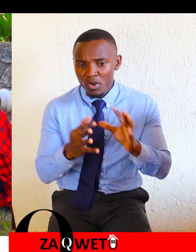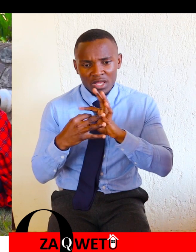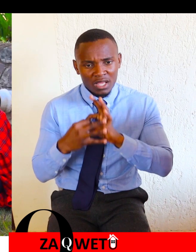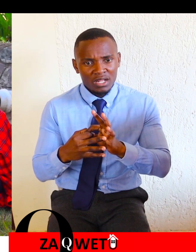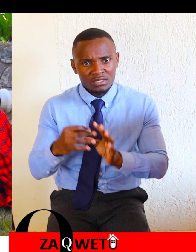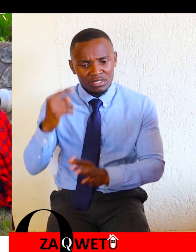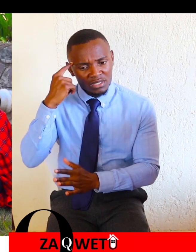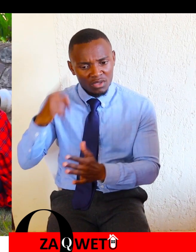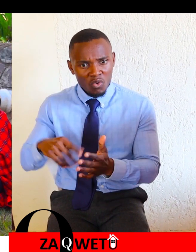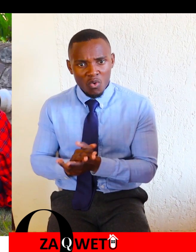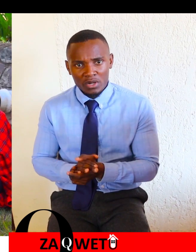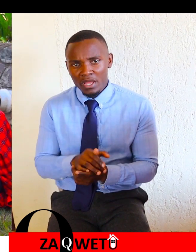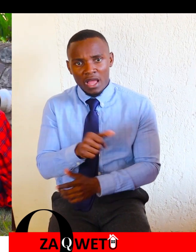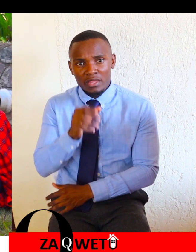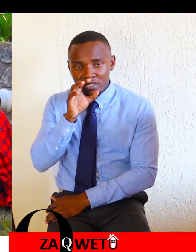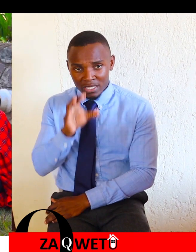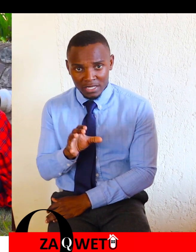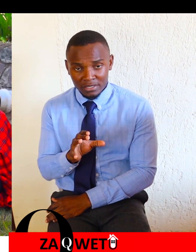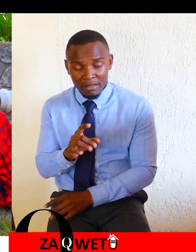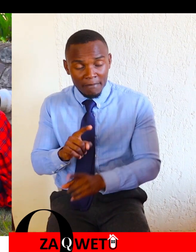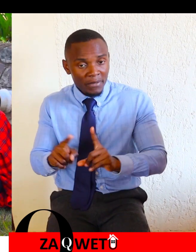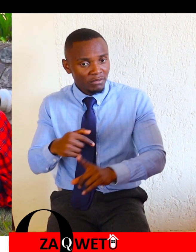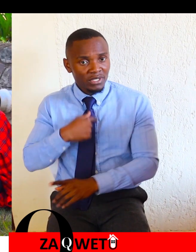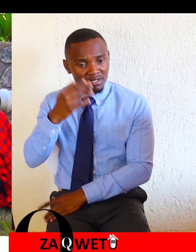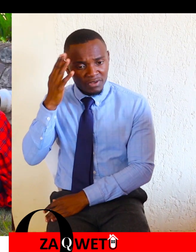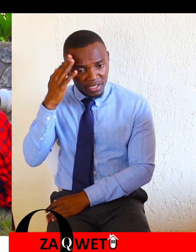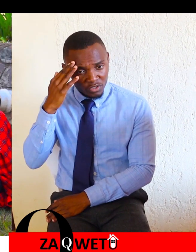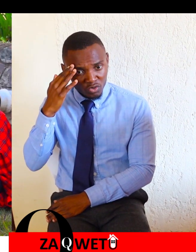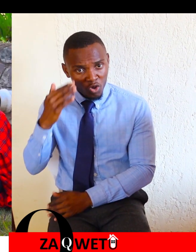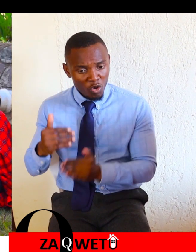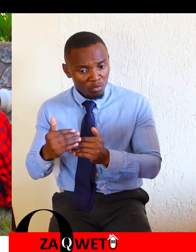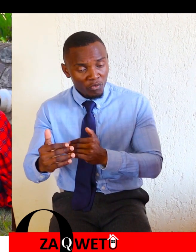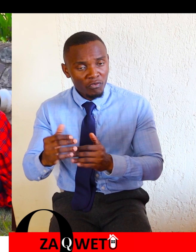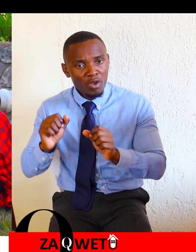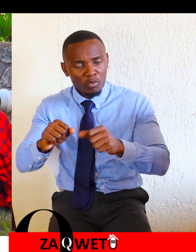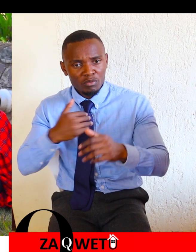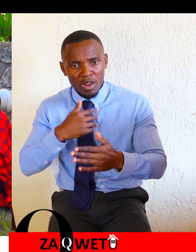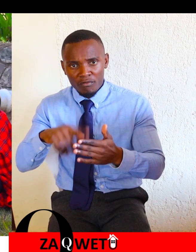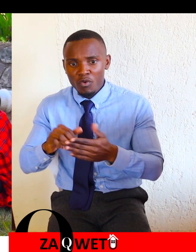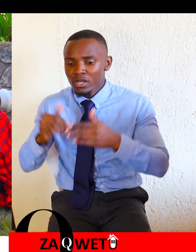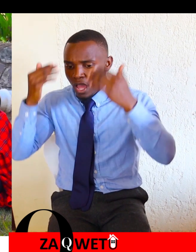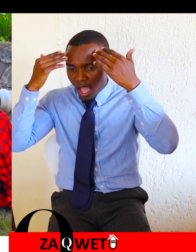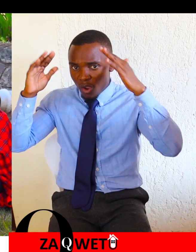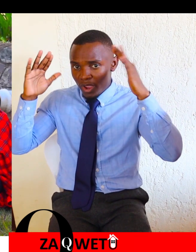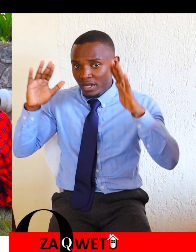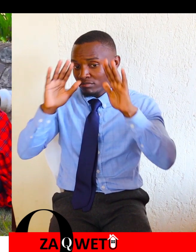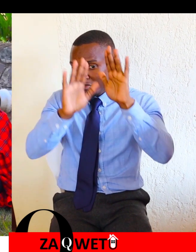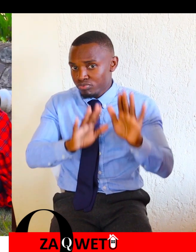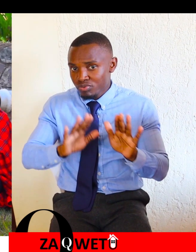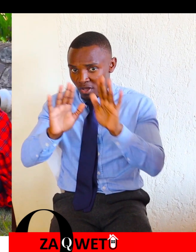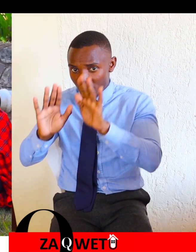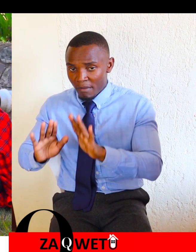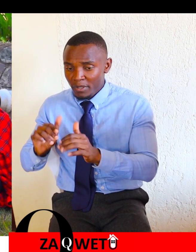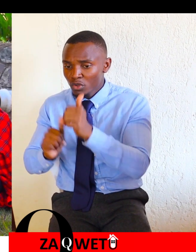cultures consider taboos, which are cross-cutting. But I know with time there might be some awareness